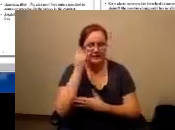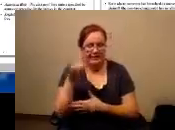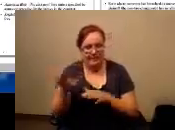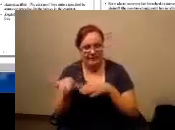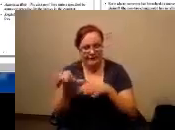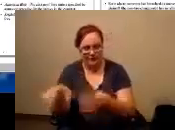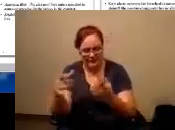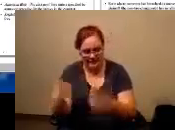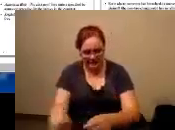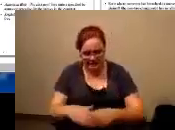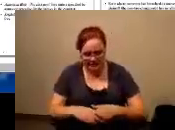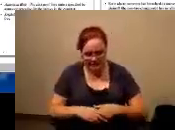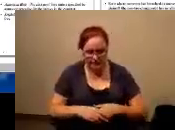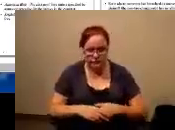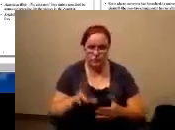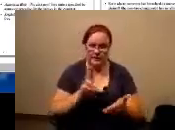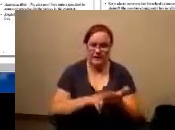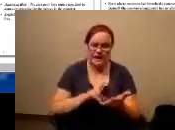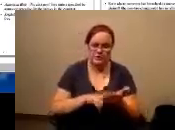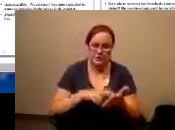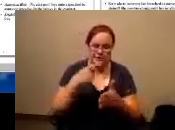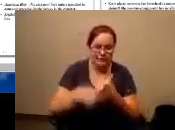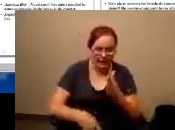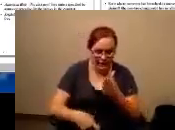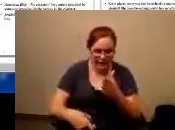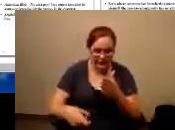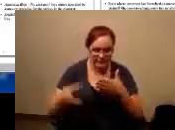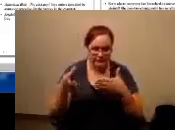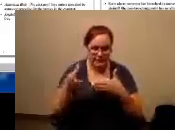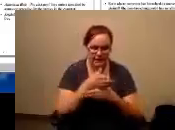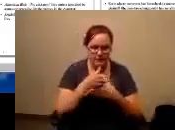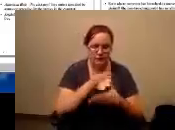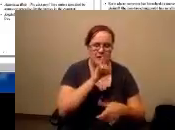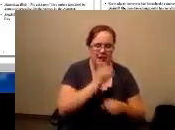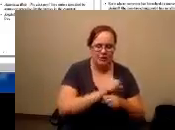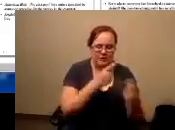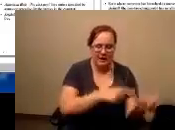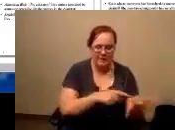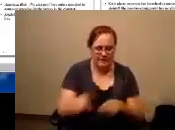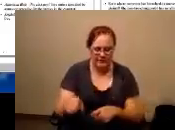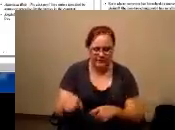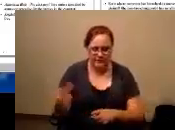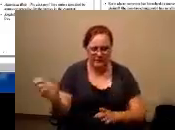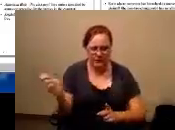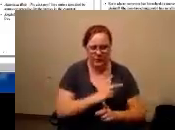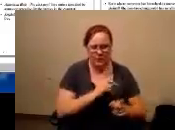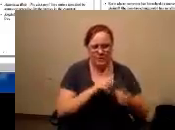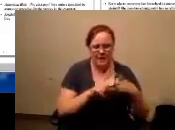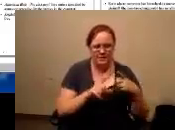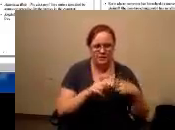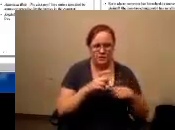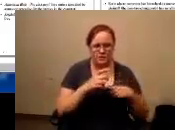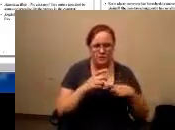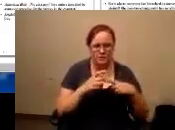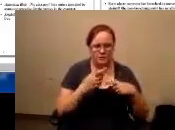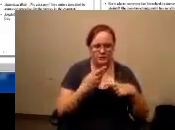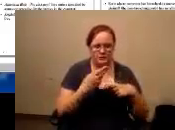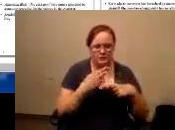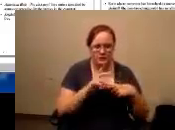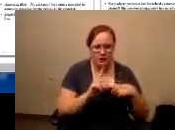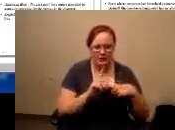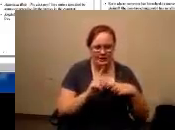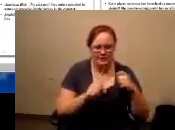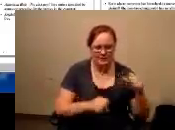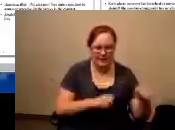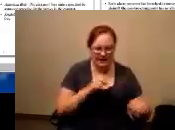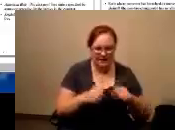between the contract price and what actually happened. If you go back to the bicycle example I gave you, this